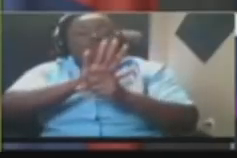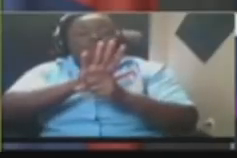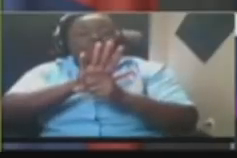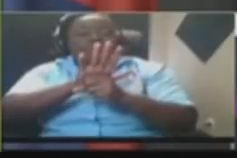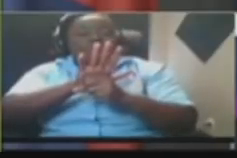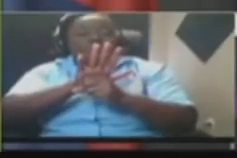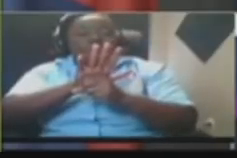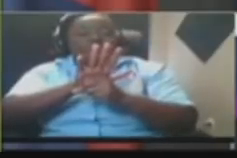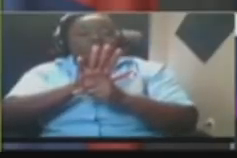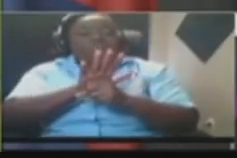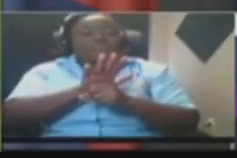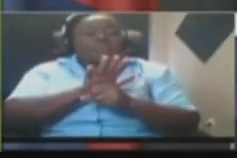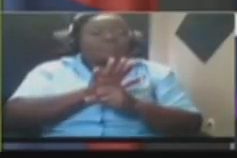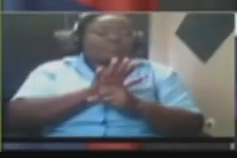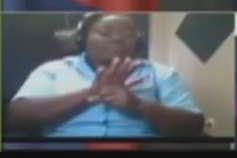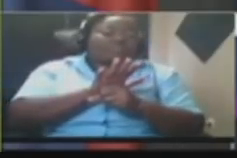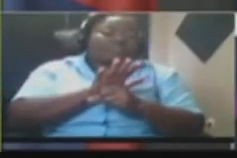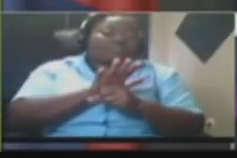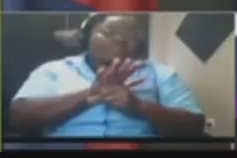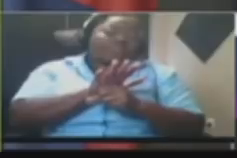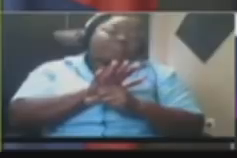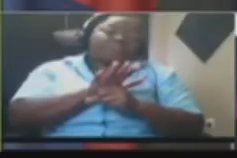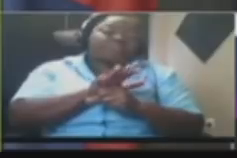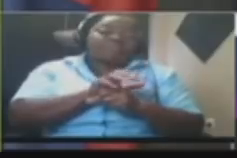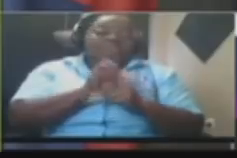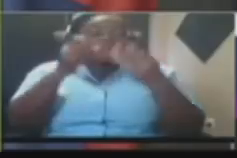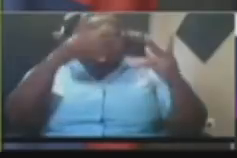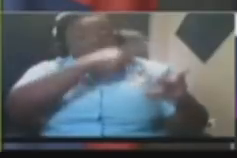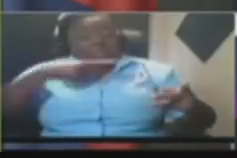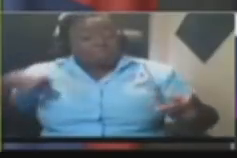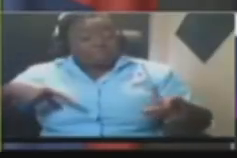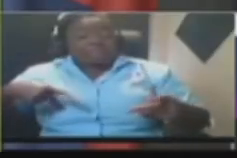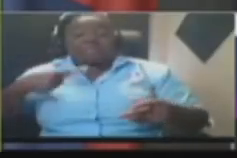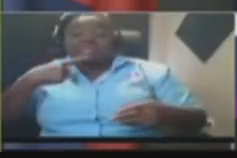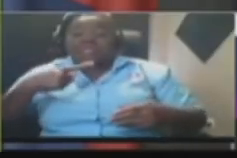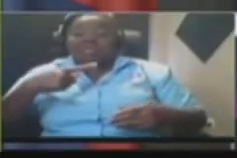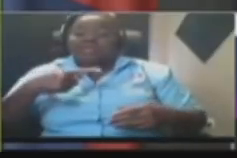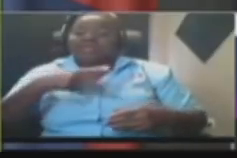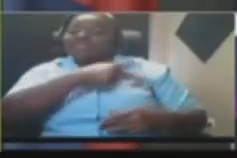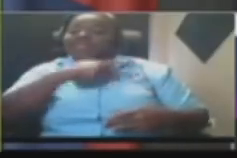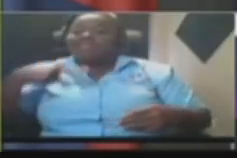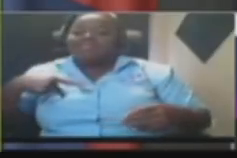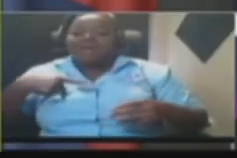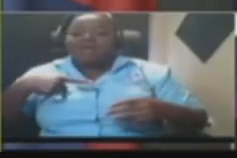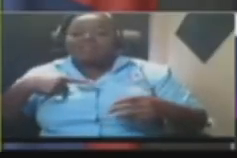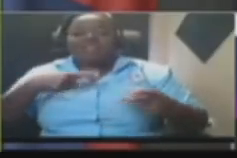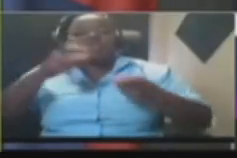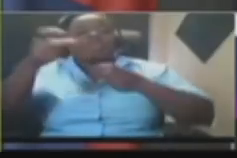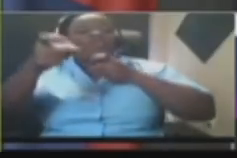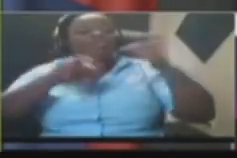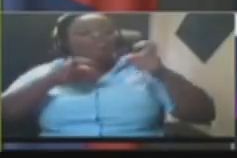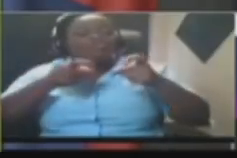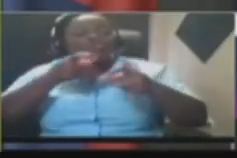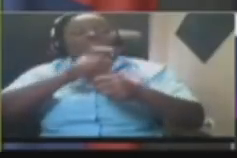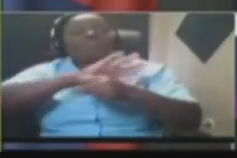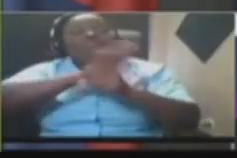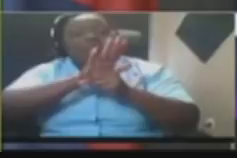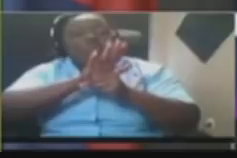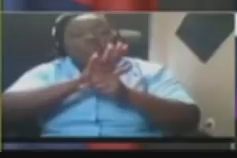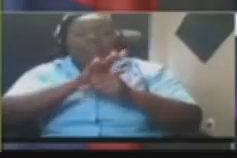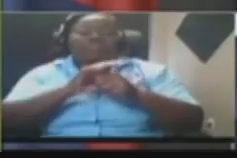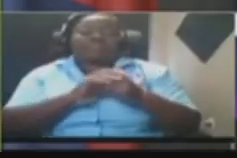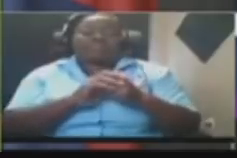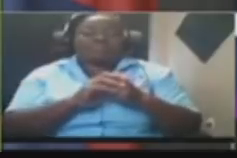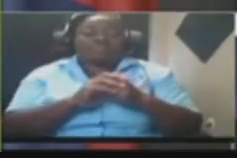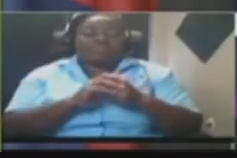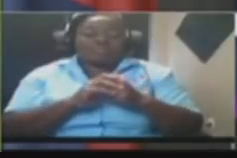my parliamentary colleagues clamored for the parliament to run the response to the virus and so on. From